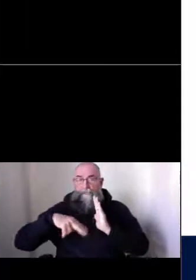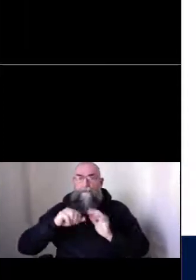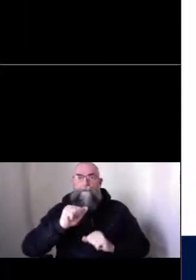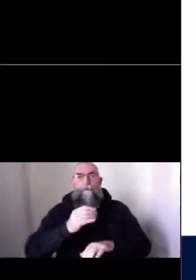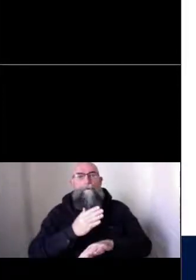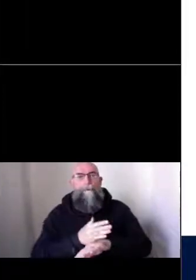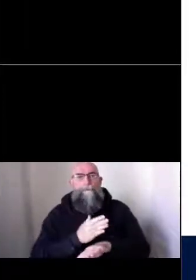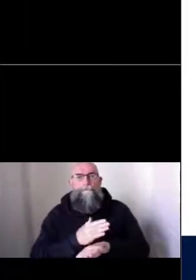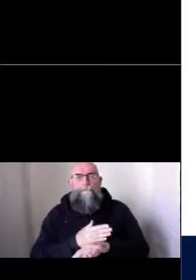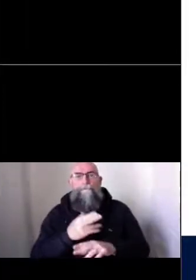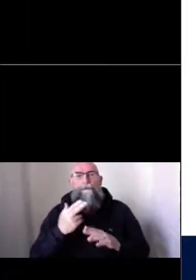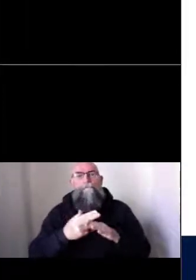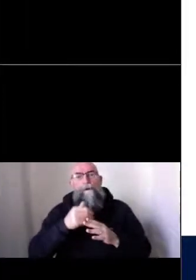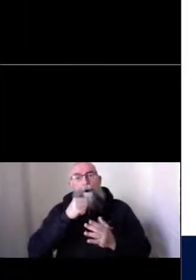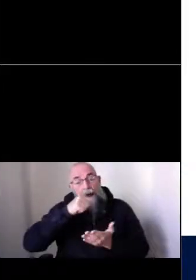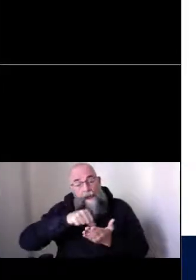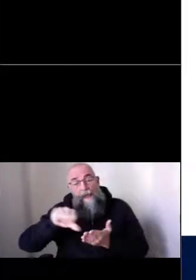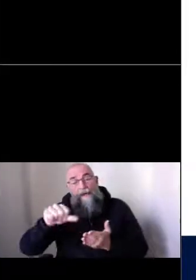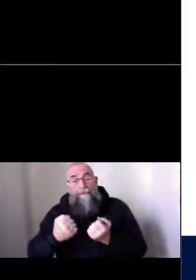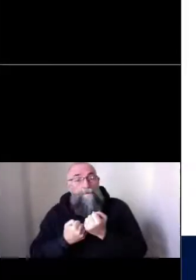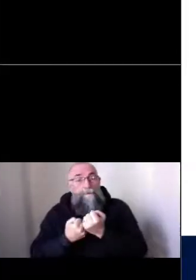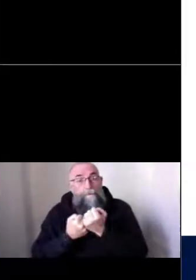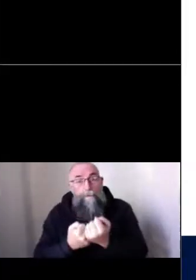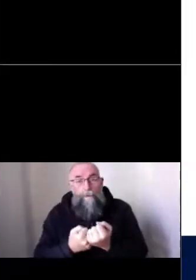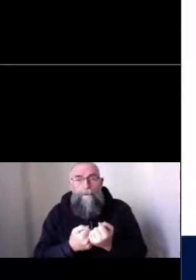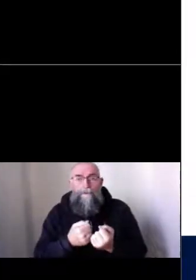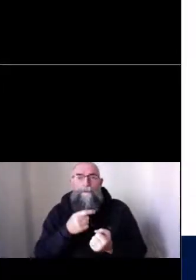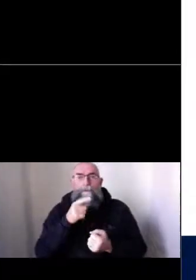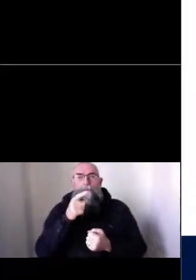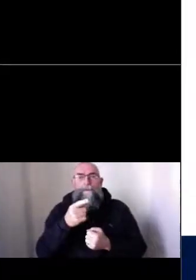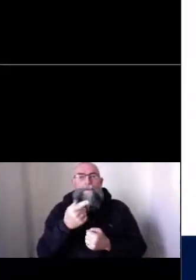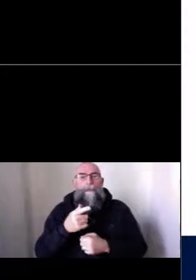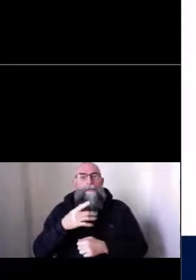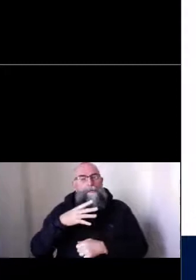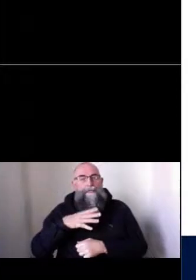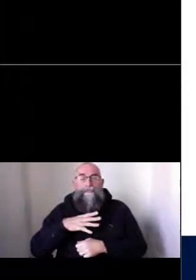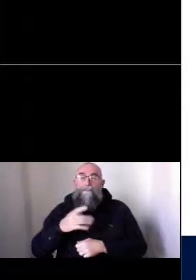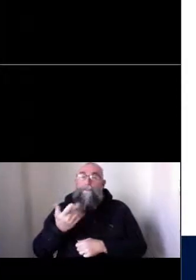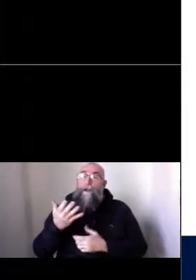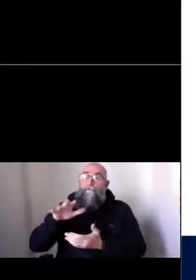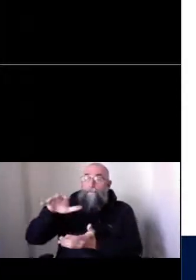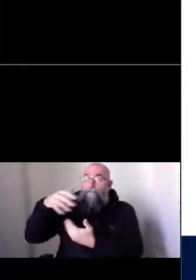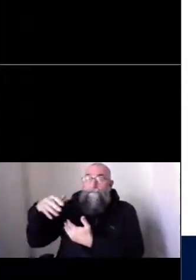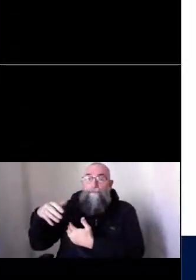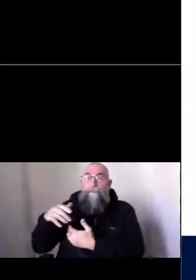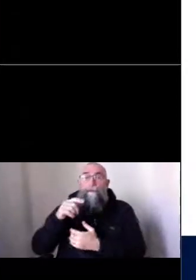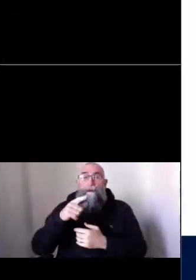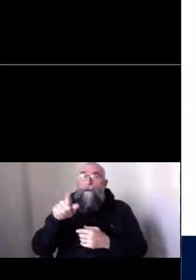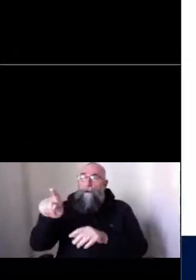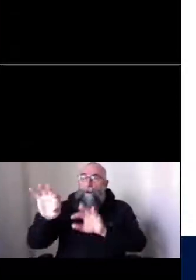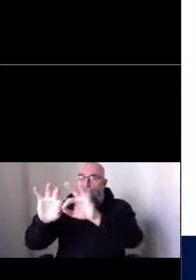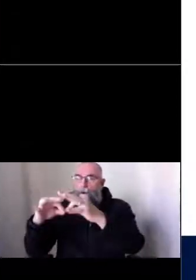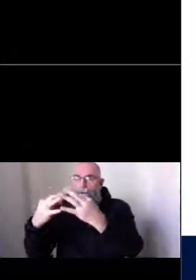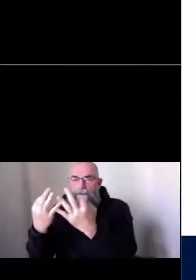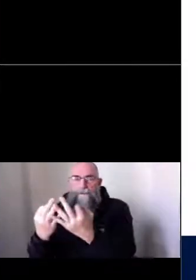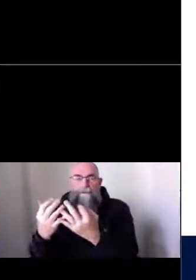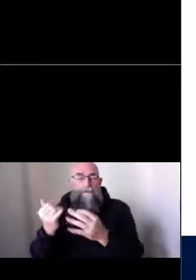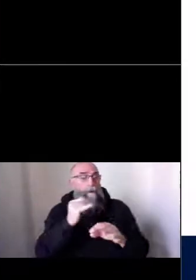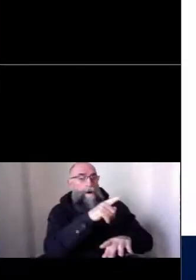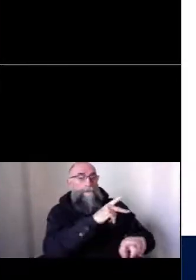For letters of support, they should come from relevant organisations or industry professionals